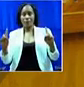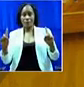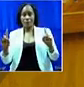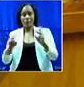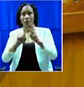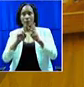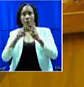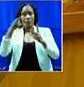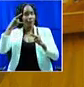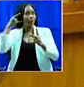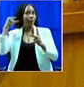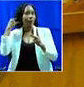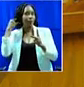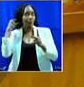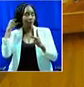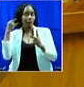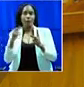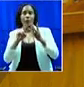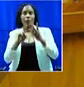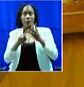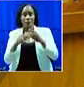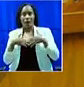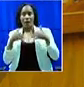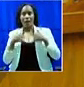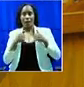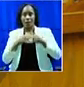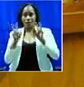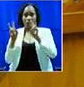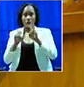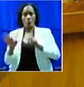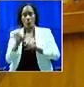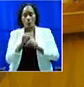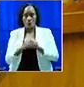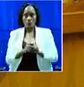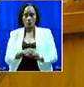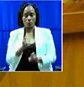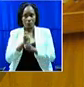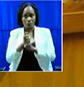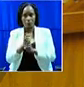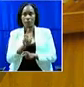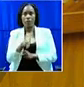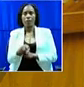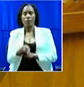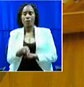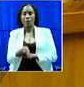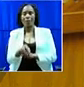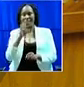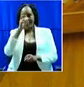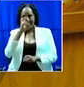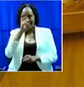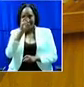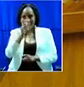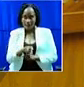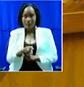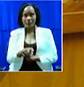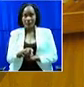must intensify all these measures further to reduce new cases to less